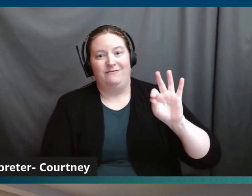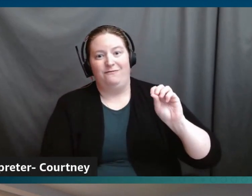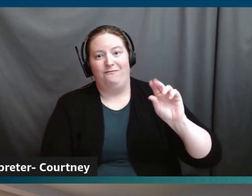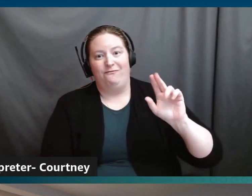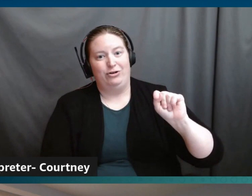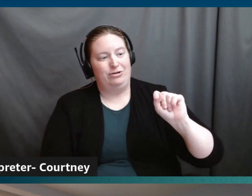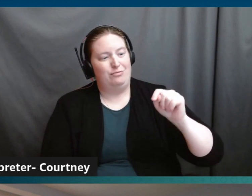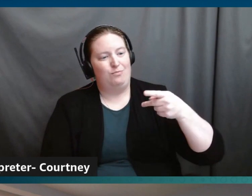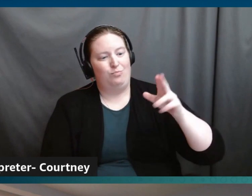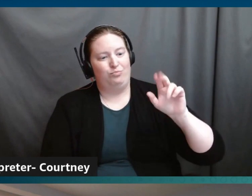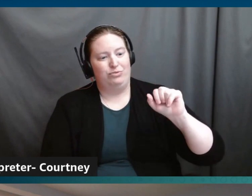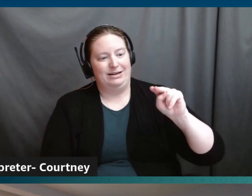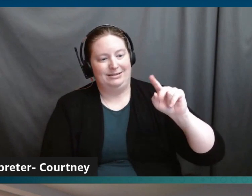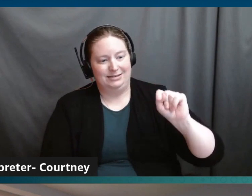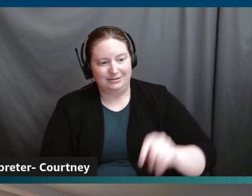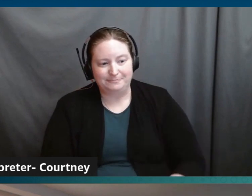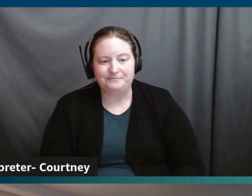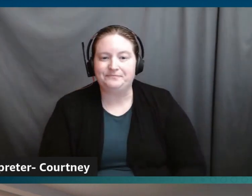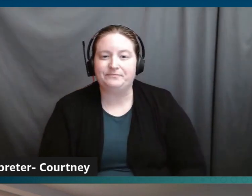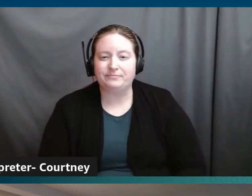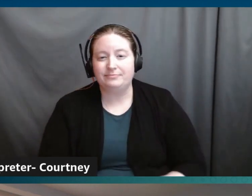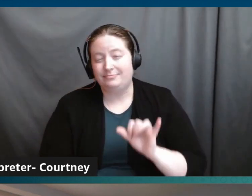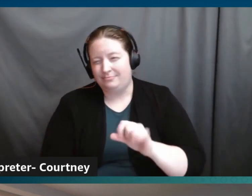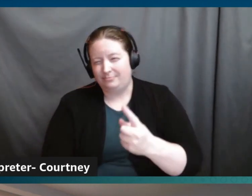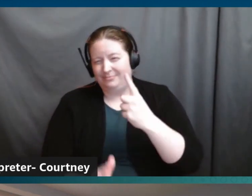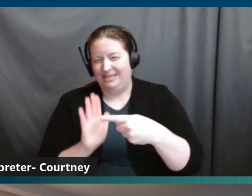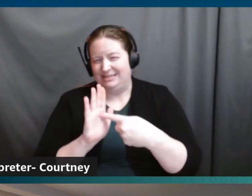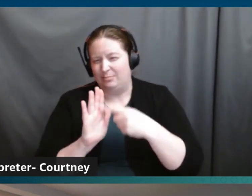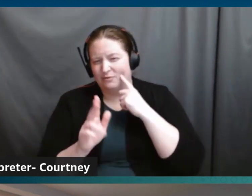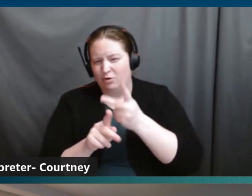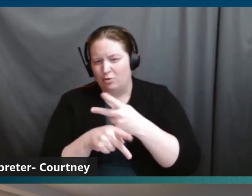So that's one example of product design. But then